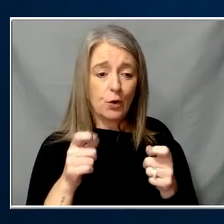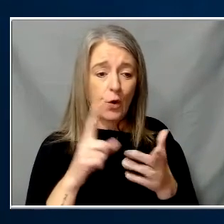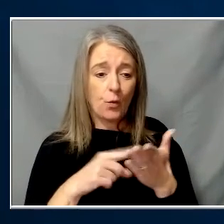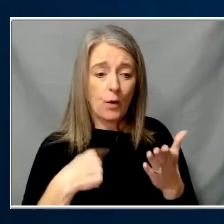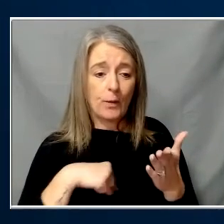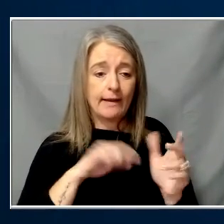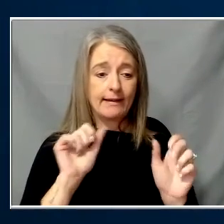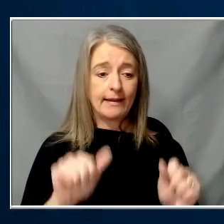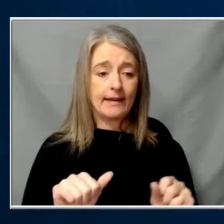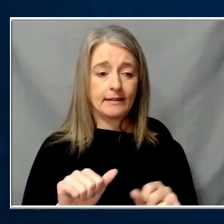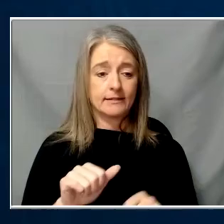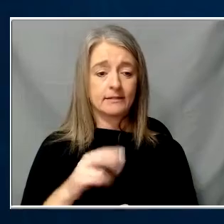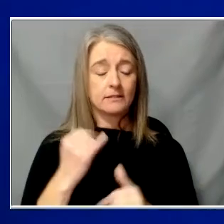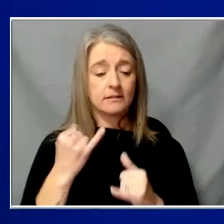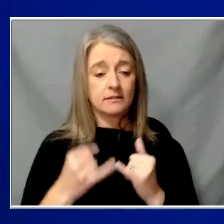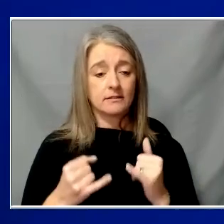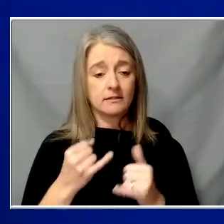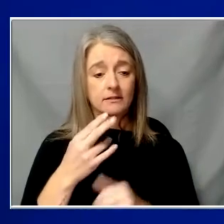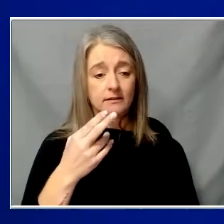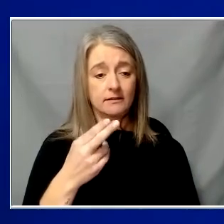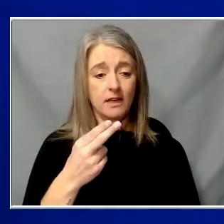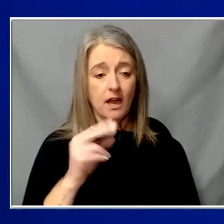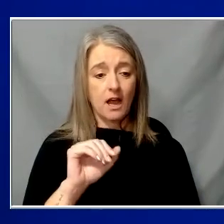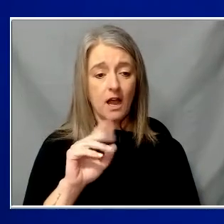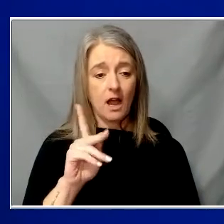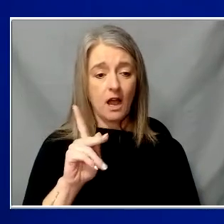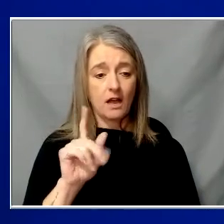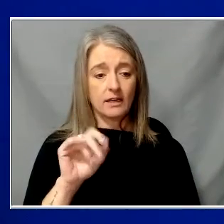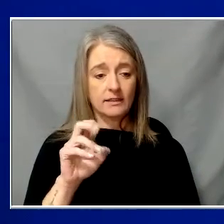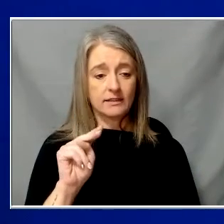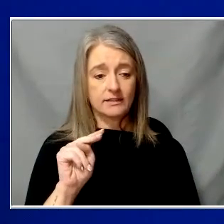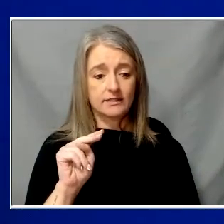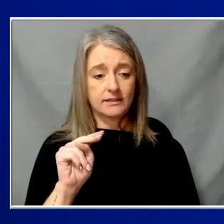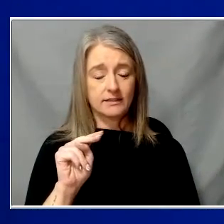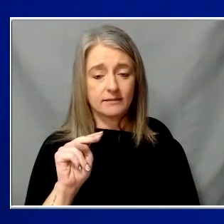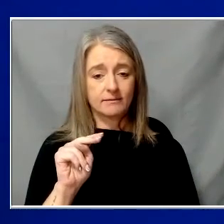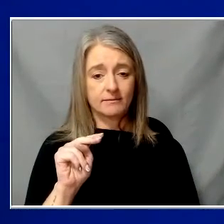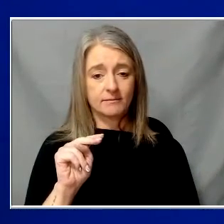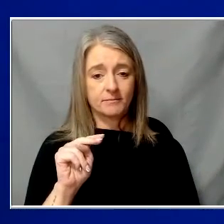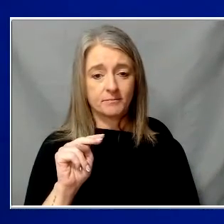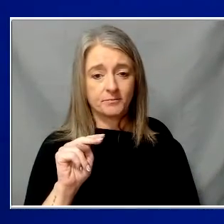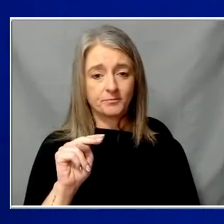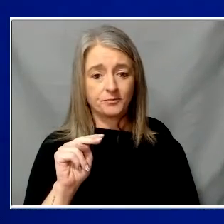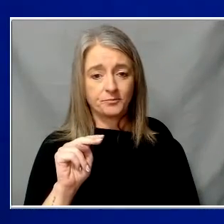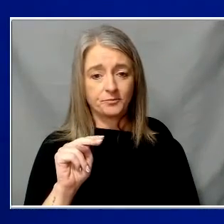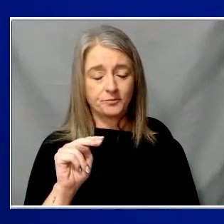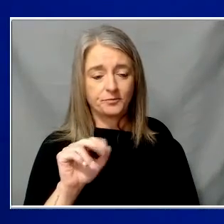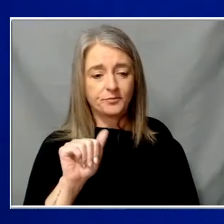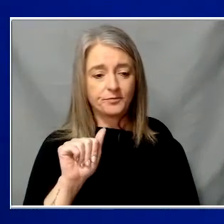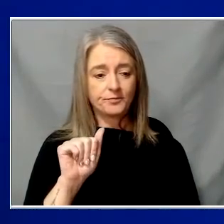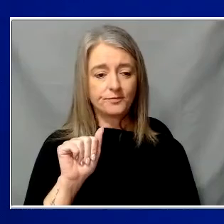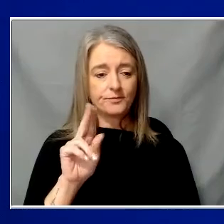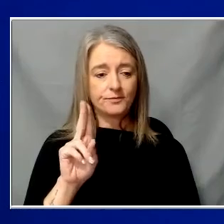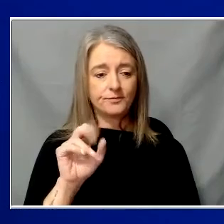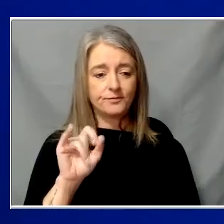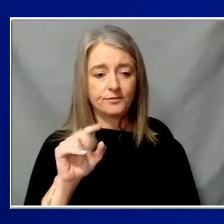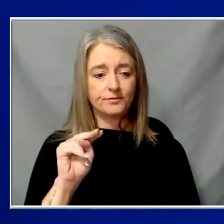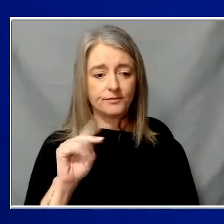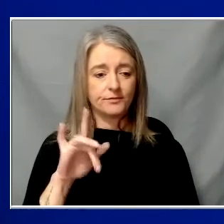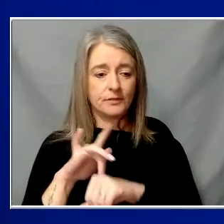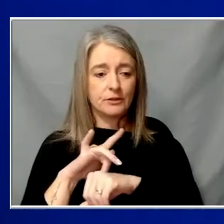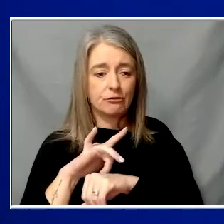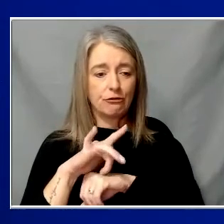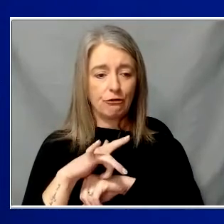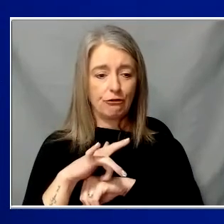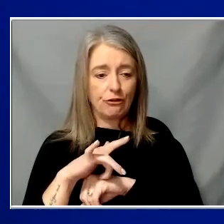Dr. Hawkinson, your final thoughts today. Yeah, it's just going to echo and restate what Austin stated early on